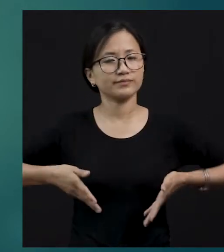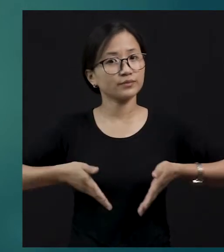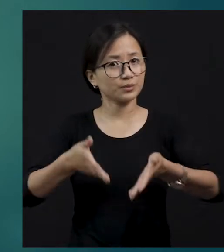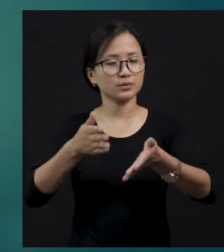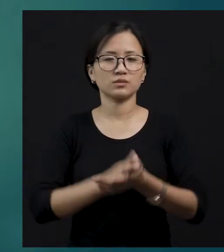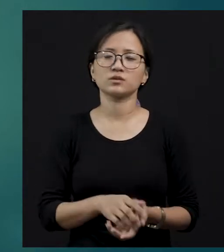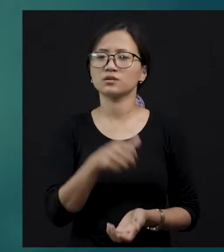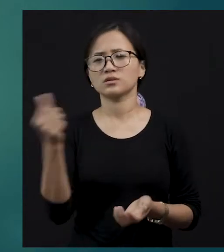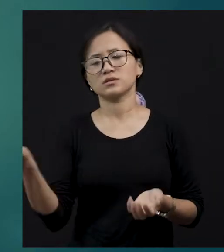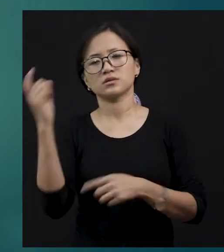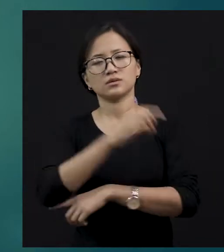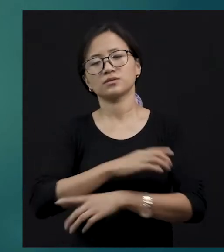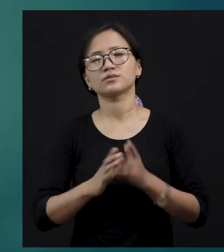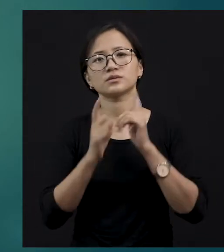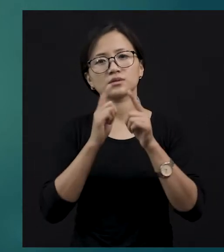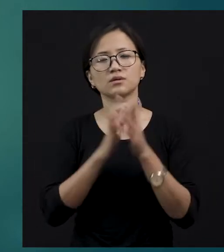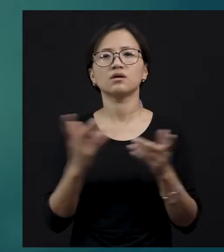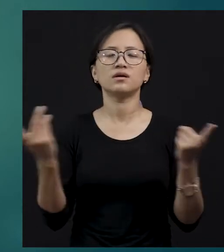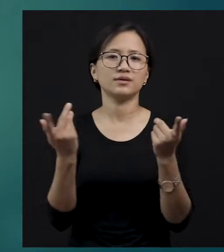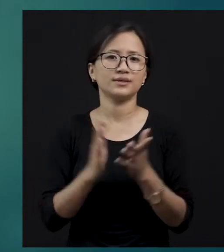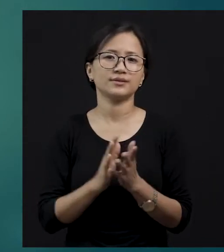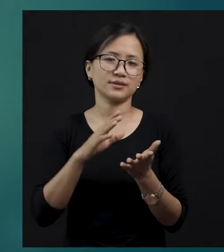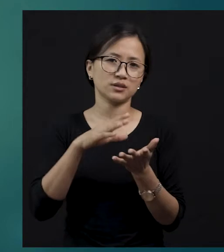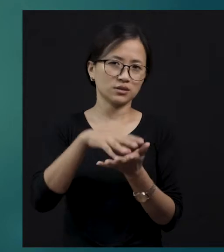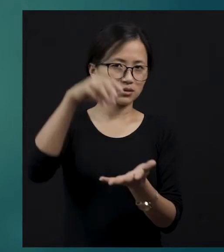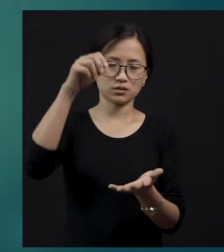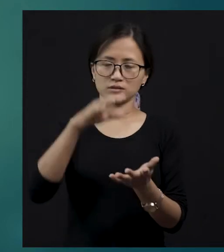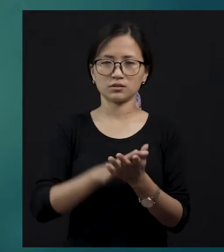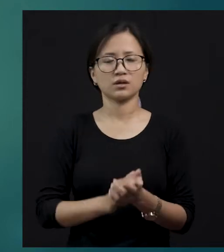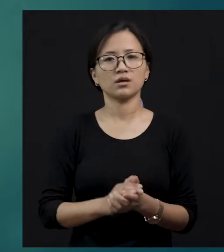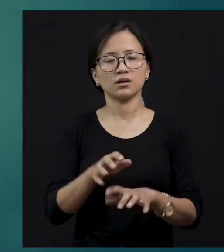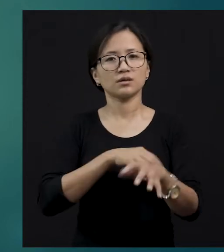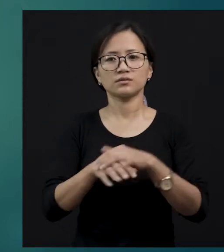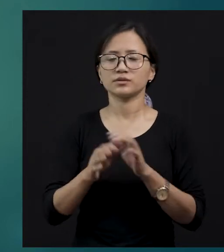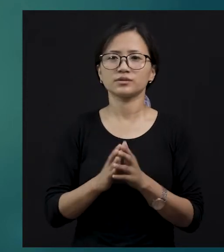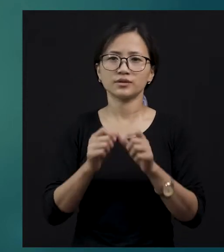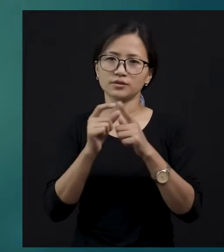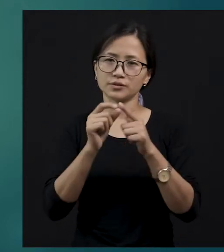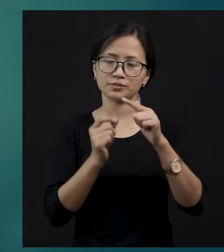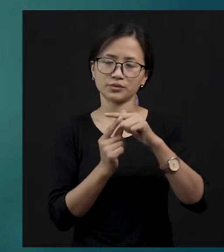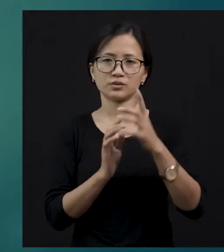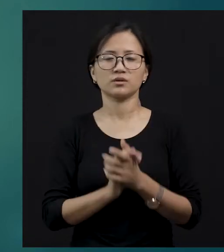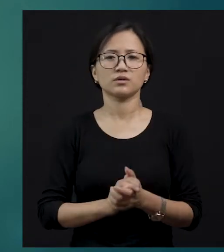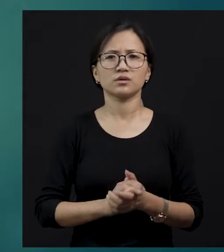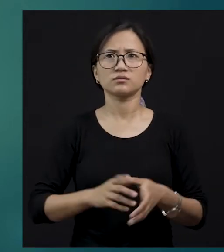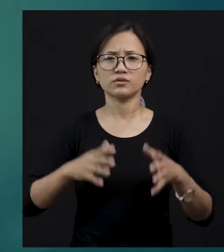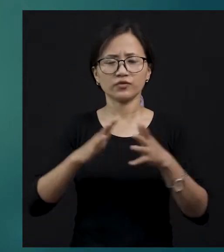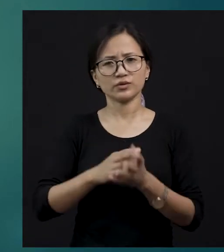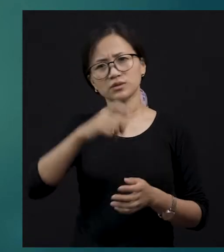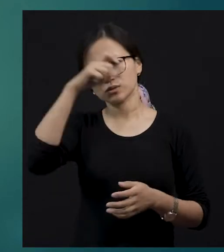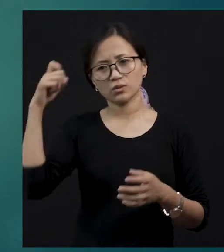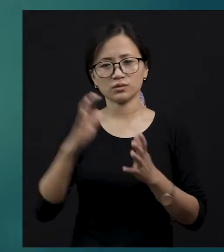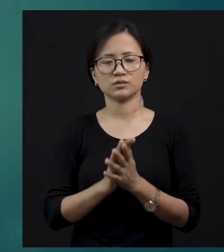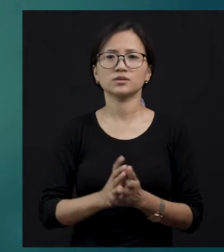The other day we have been discussing about how desert animals try to adapt themselves to the very humid weather conditions